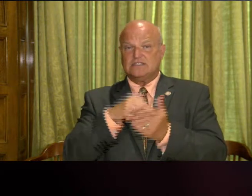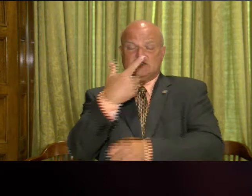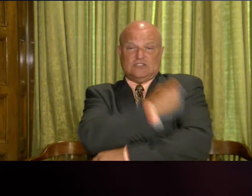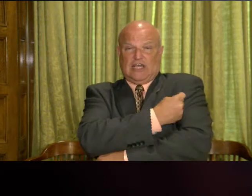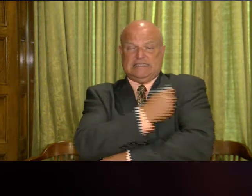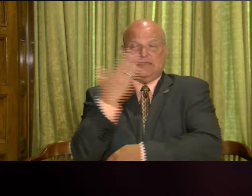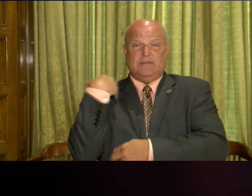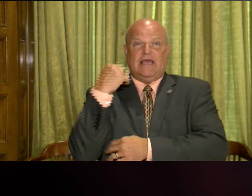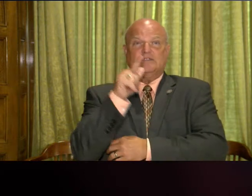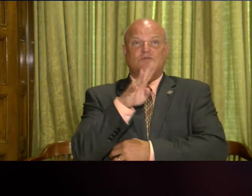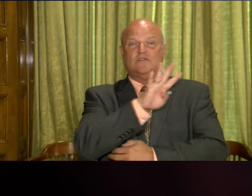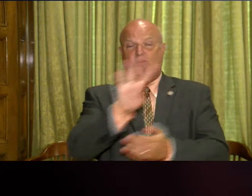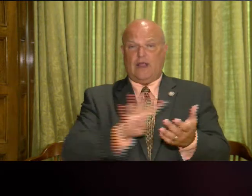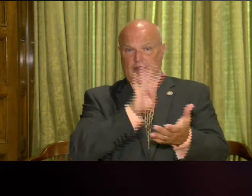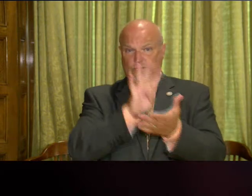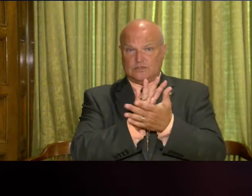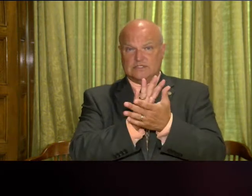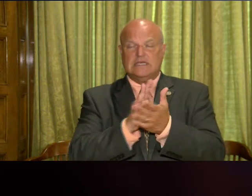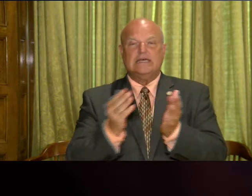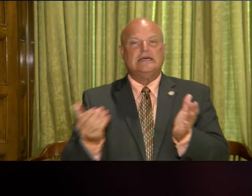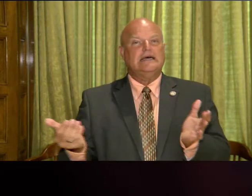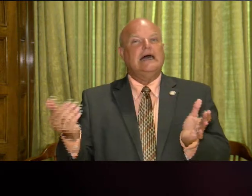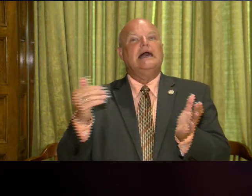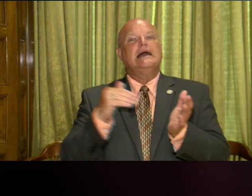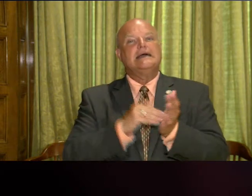over the last 24 hours. Again,